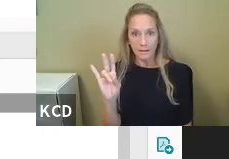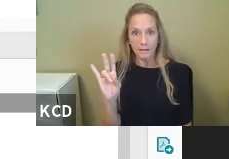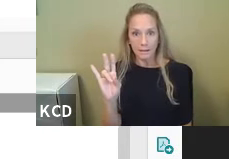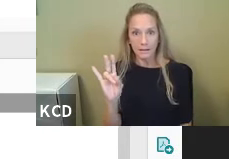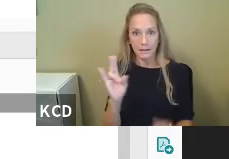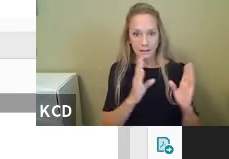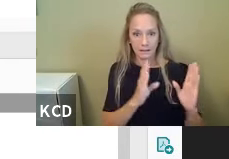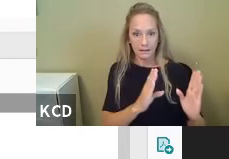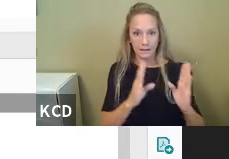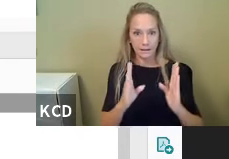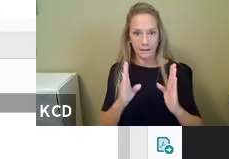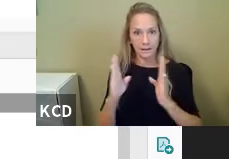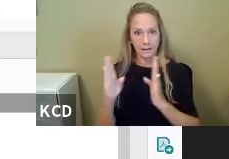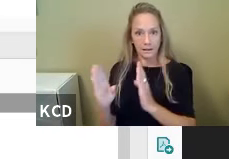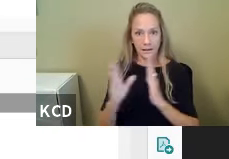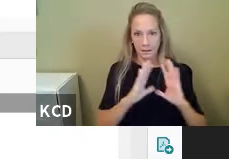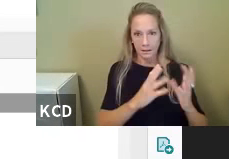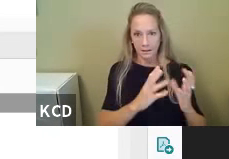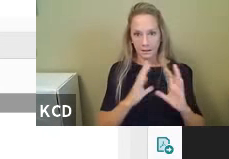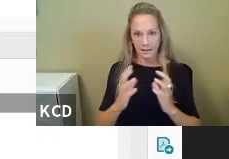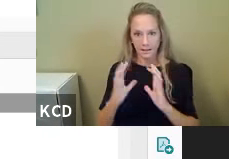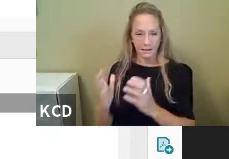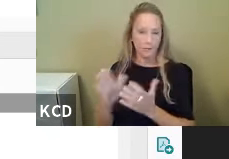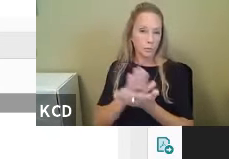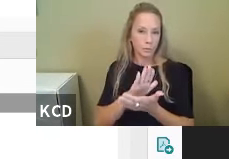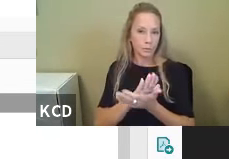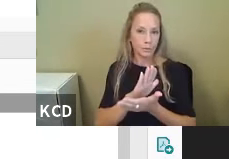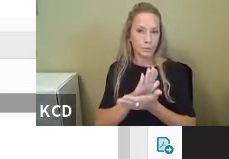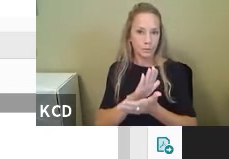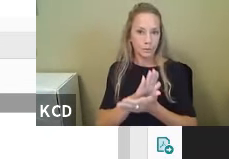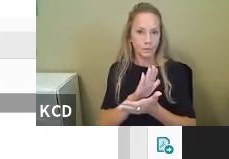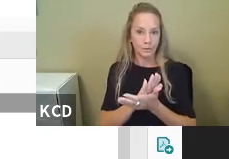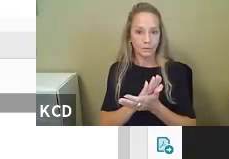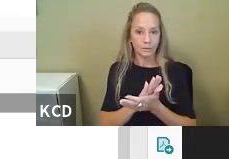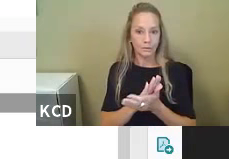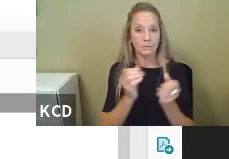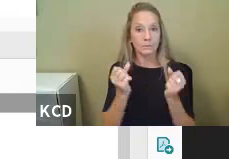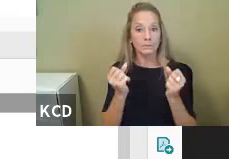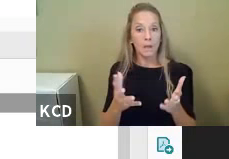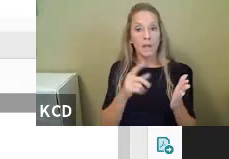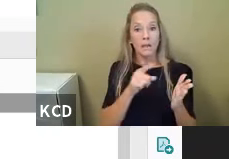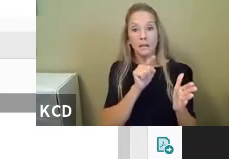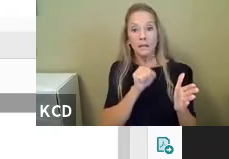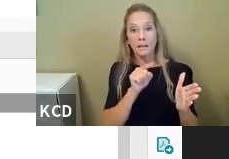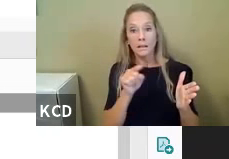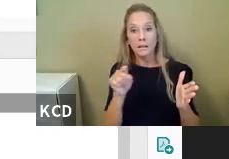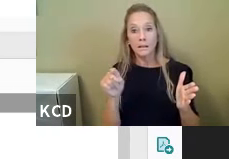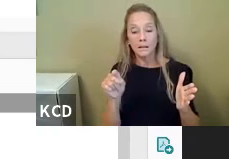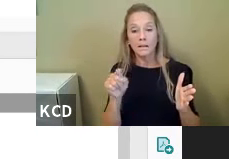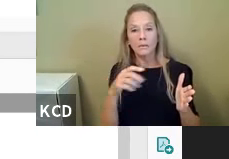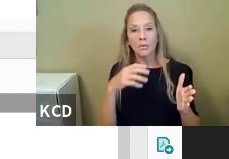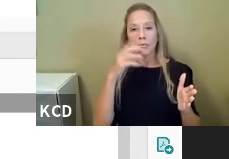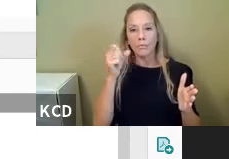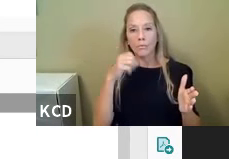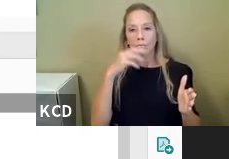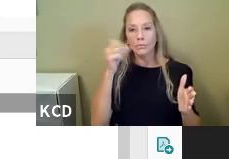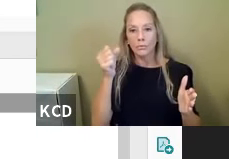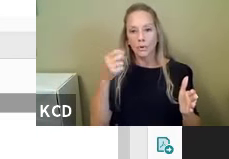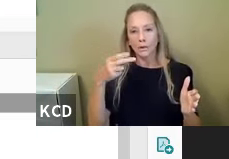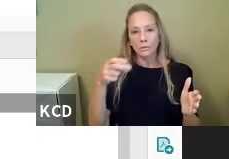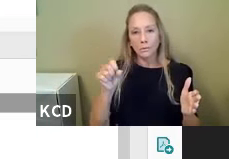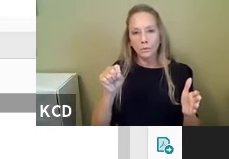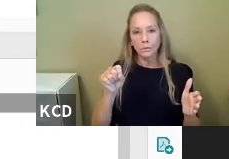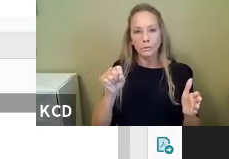so those are the schools. And as you can see, a lot of our cases are in those older high